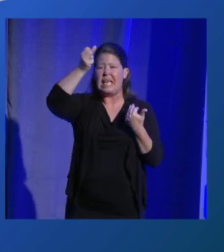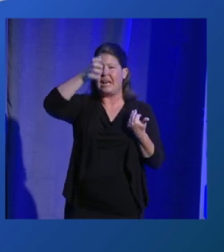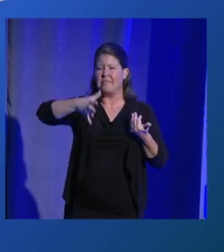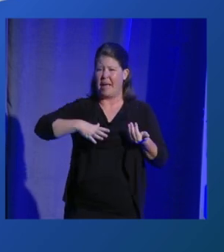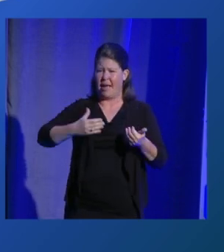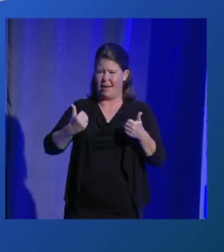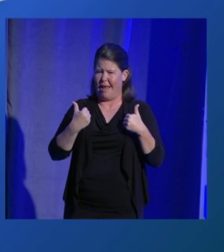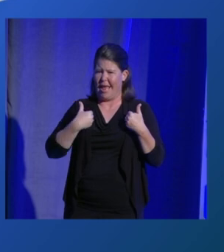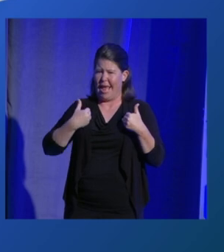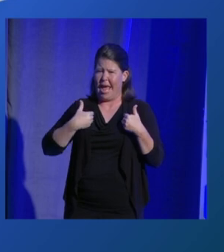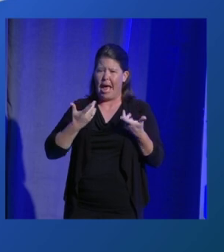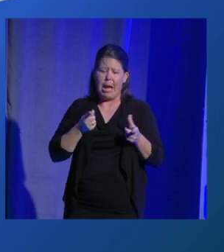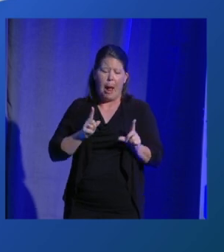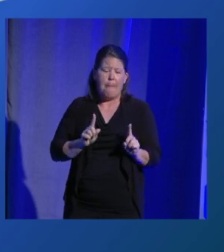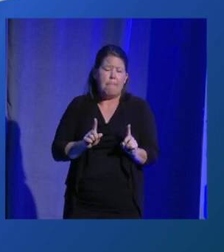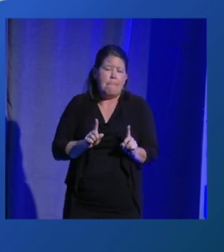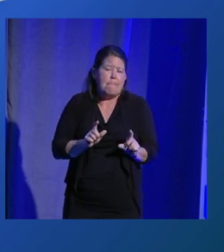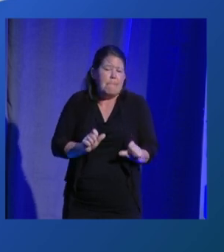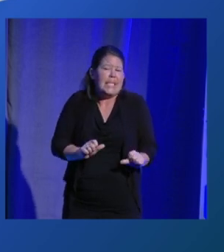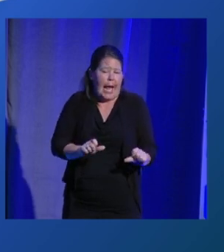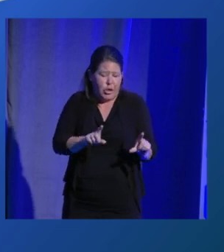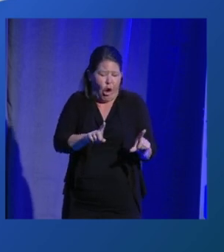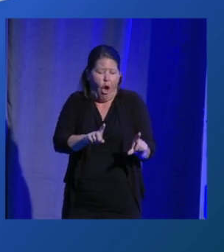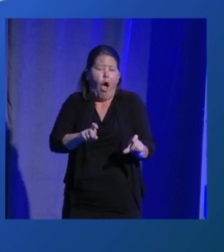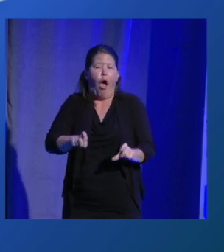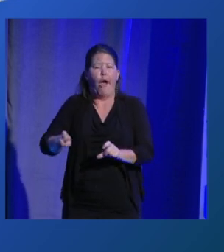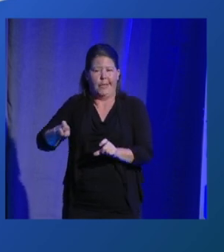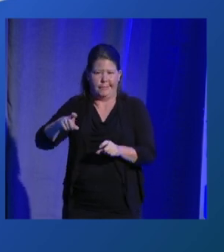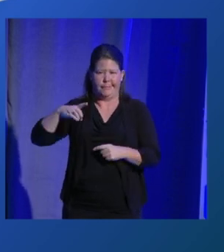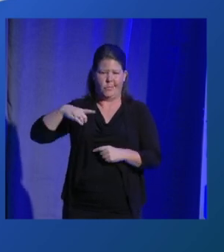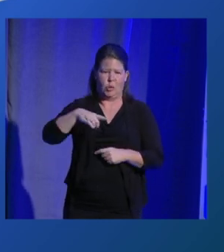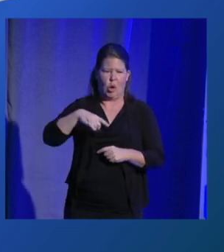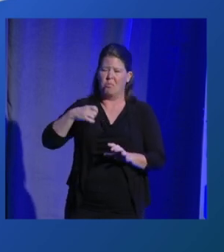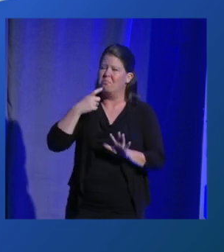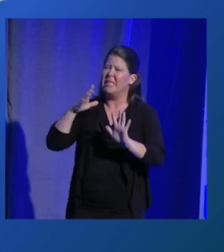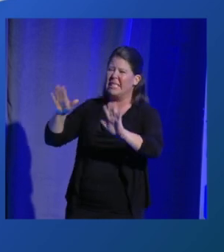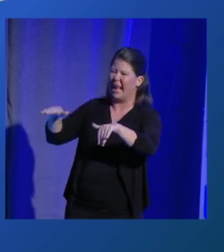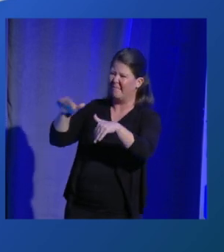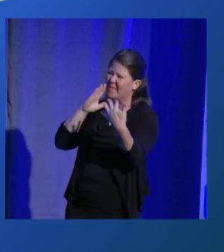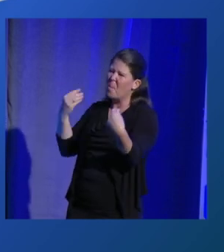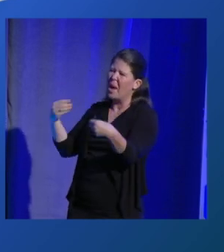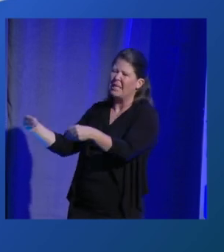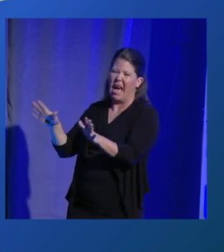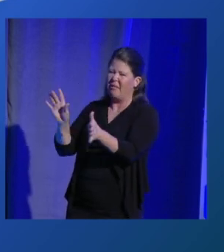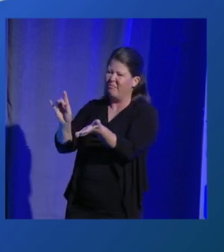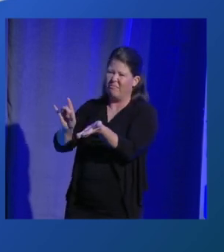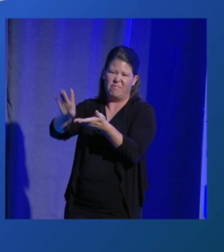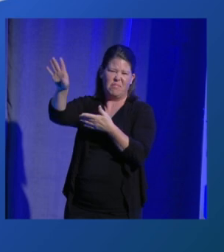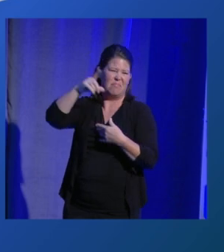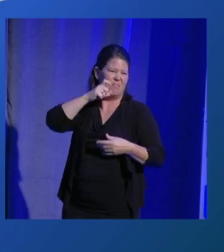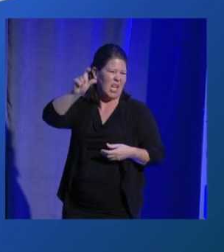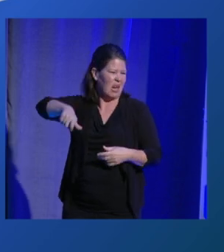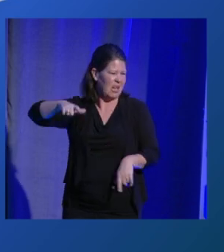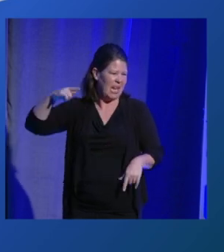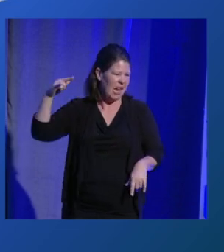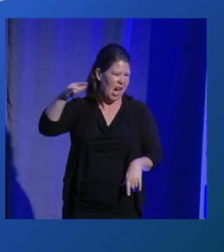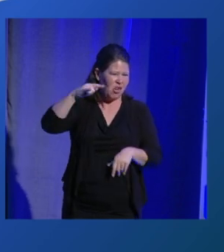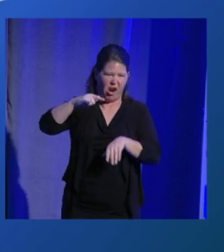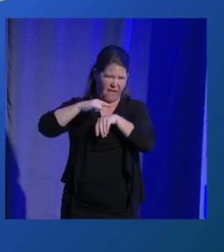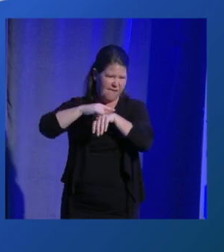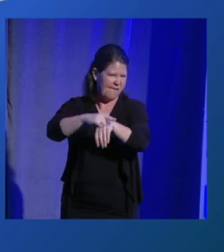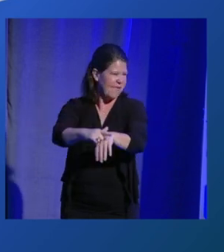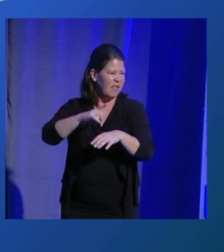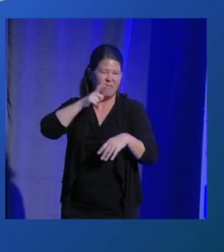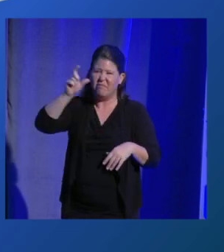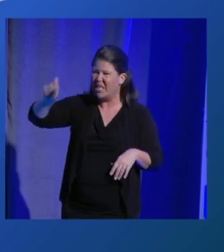said that he was going to sell these things to all of us and we could get rid of all our aircraft and pilots and you know in the next